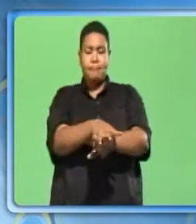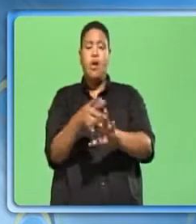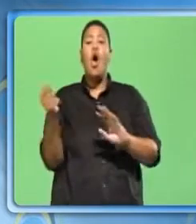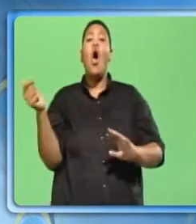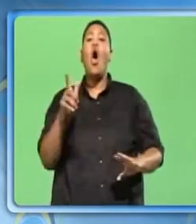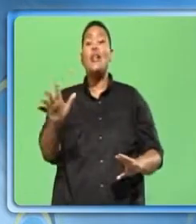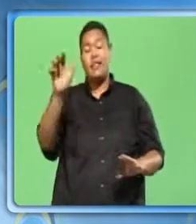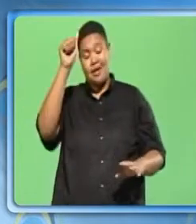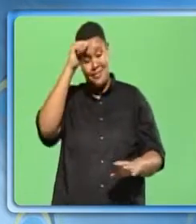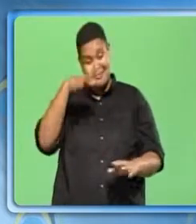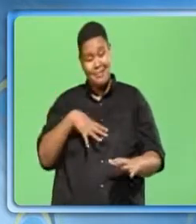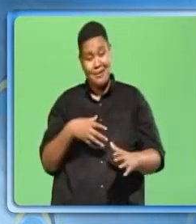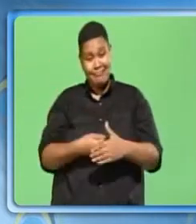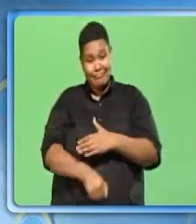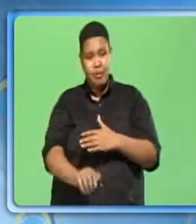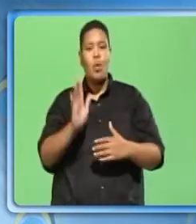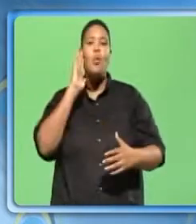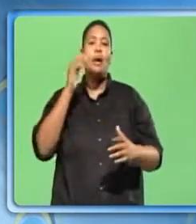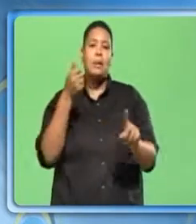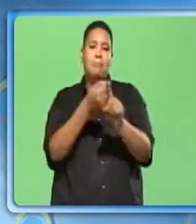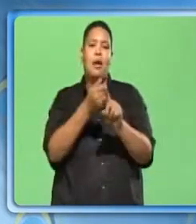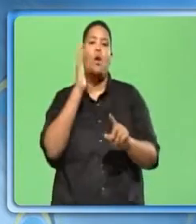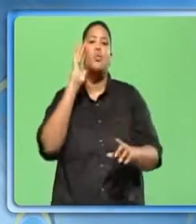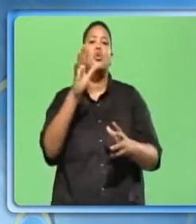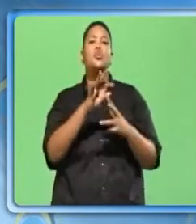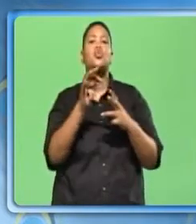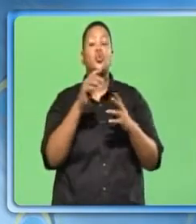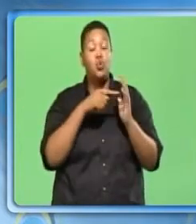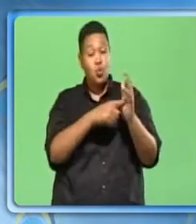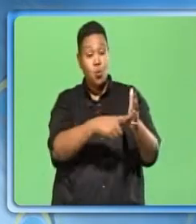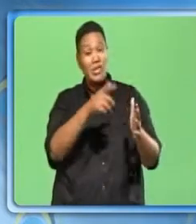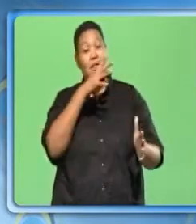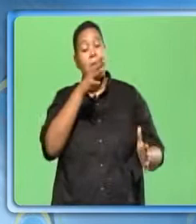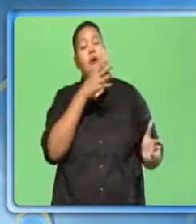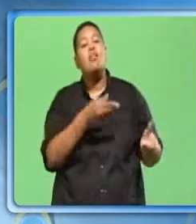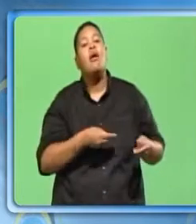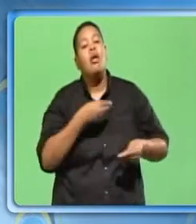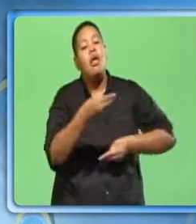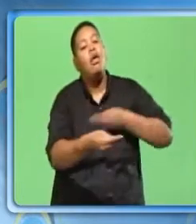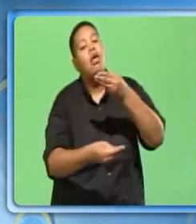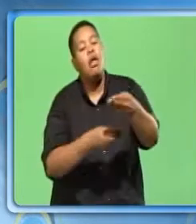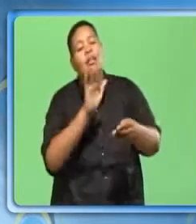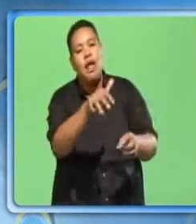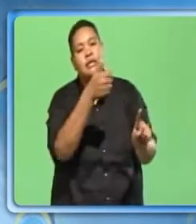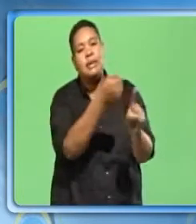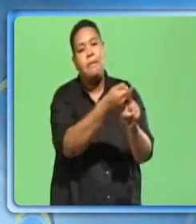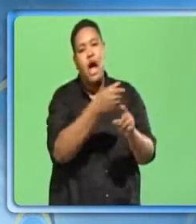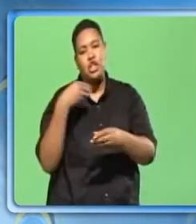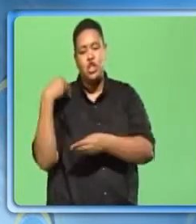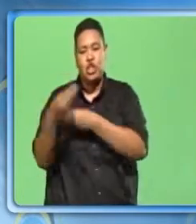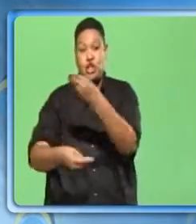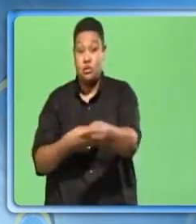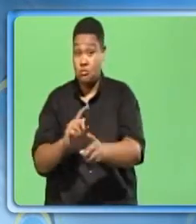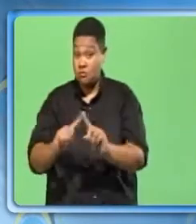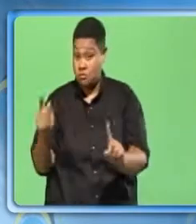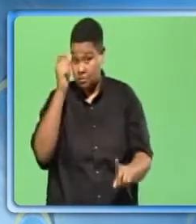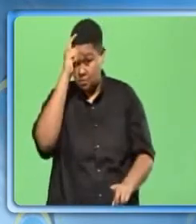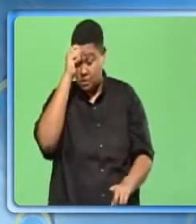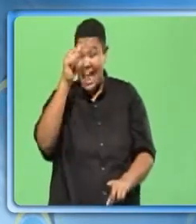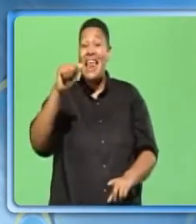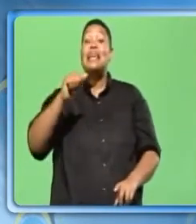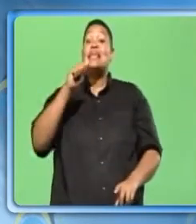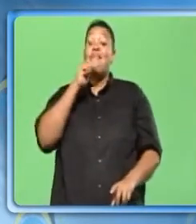male offspring are affected, which shows that the mother passes on the affected gene. However, the